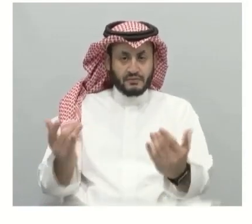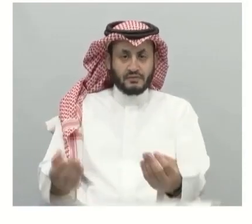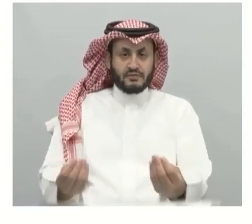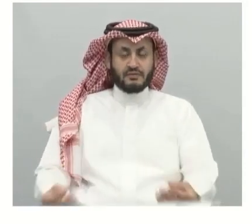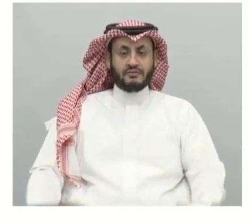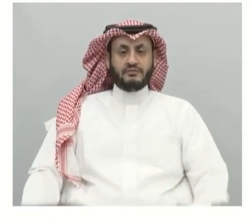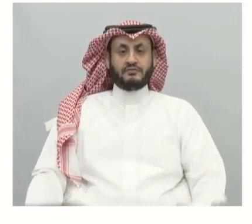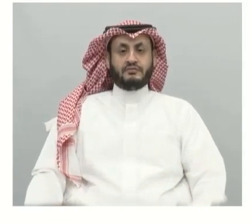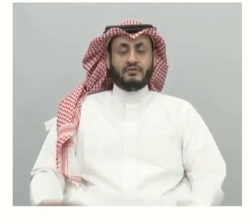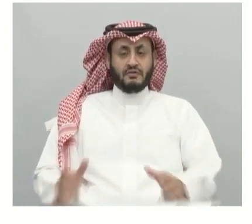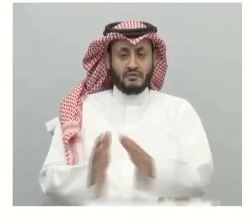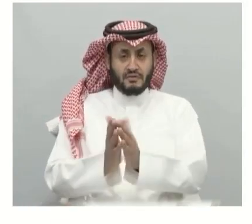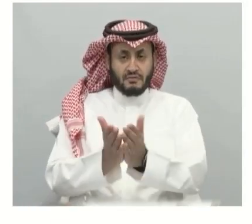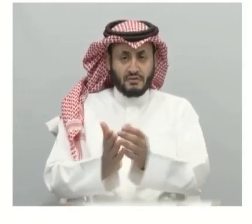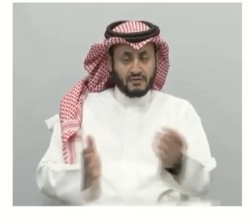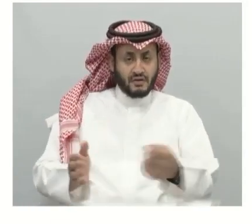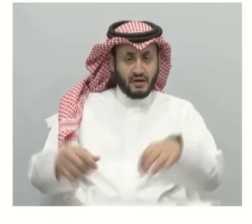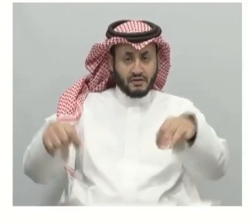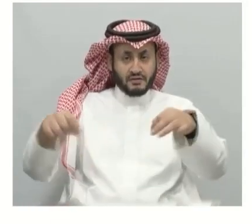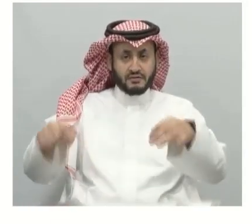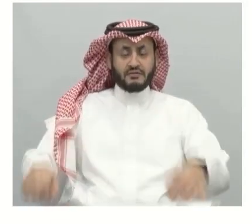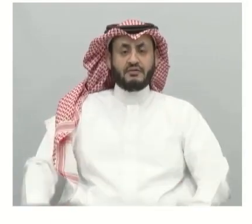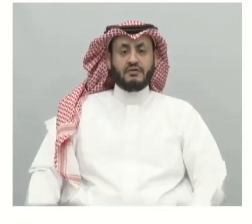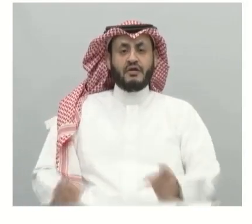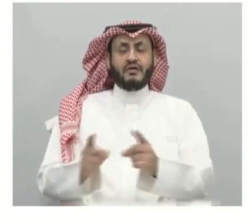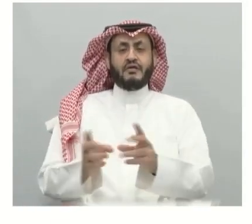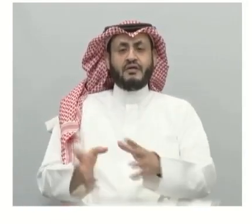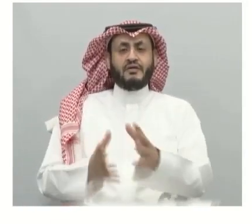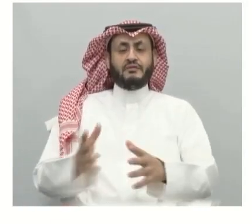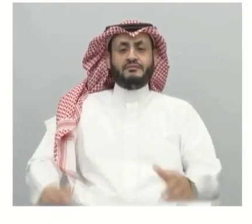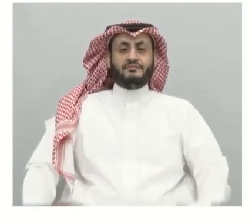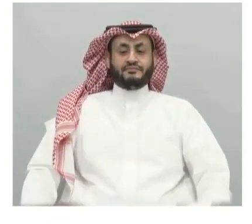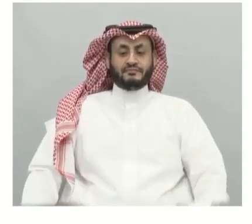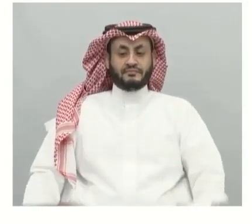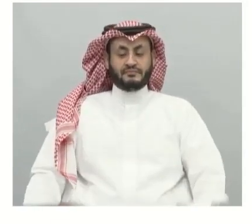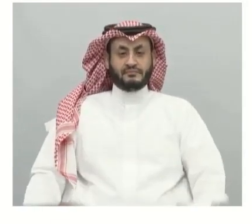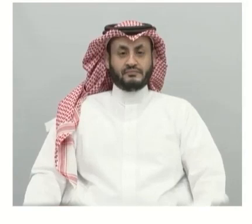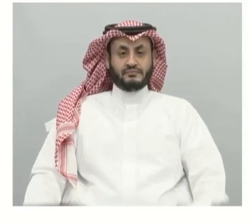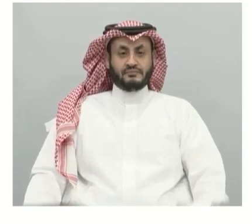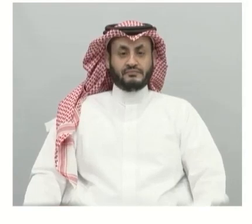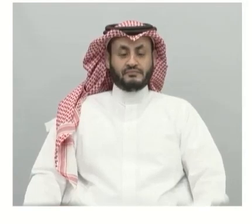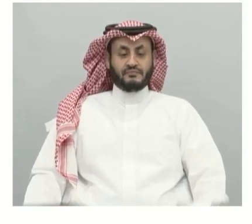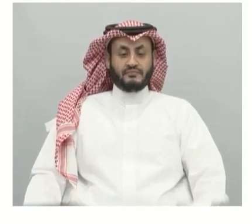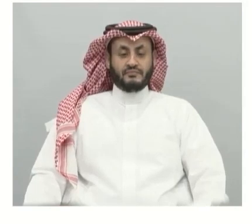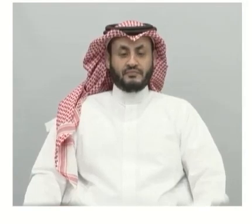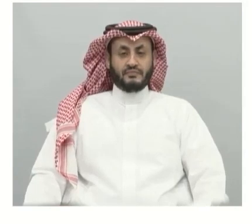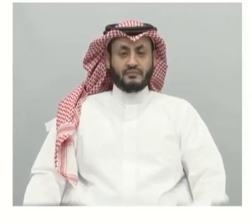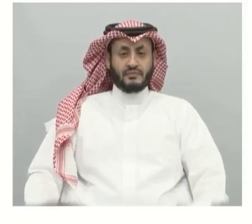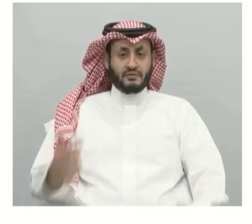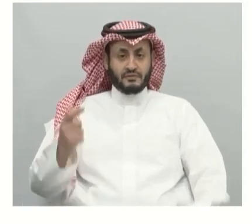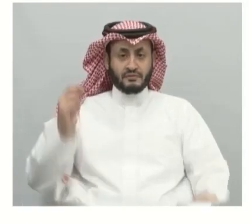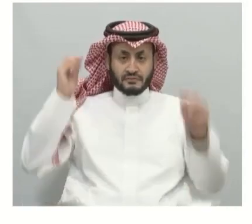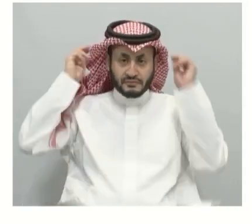be ready. Make sure you have everything around, your book, pen, pencil, and maybe someone to talk to. Number two,